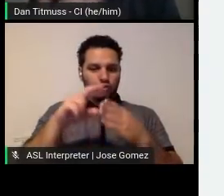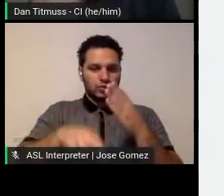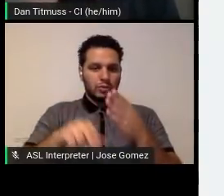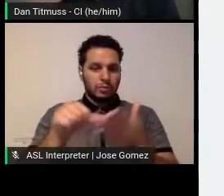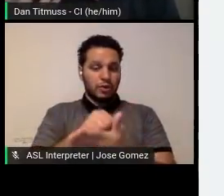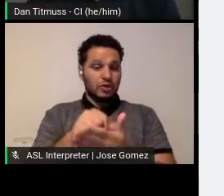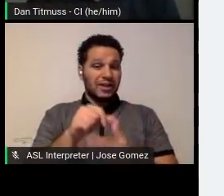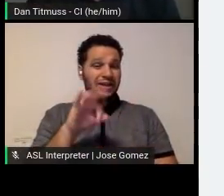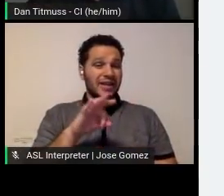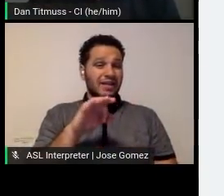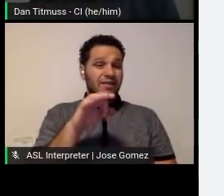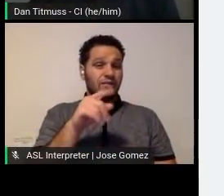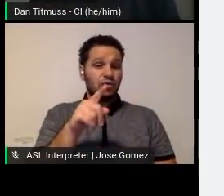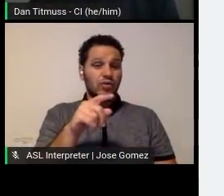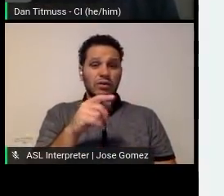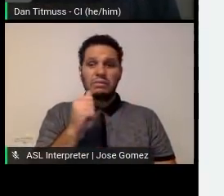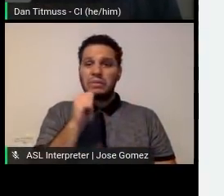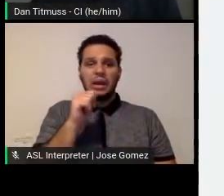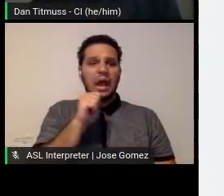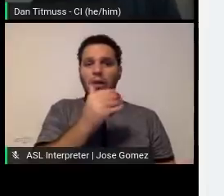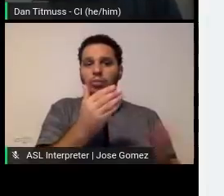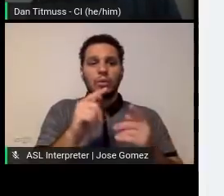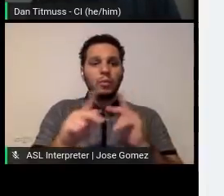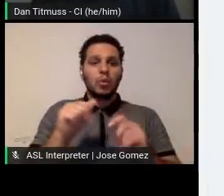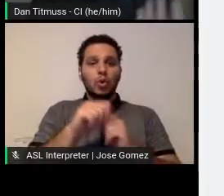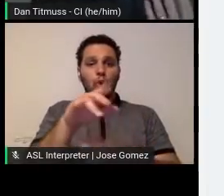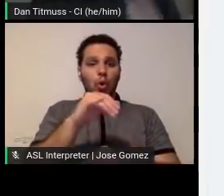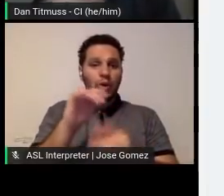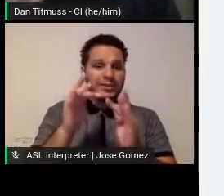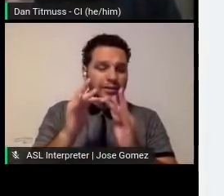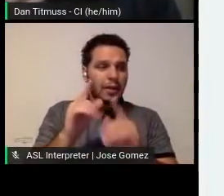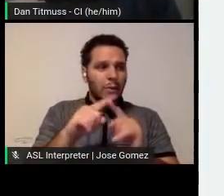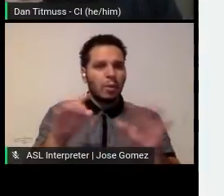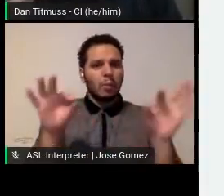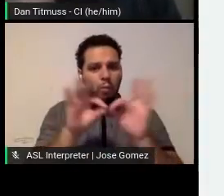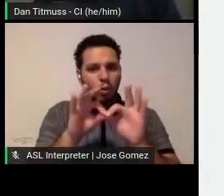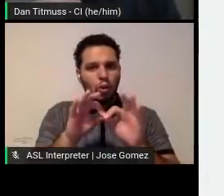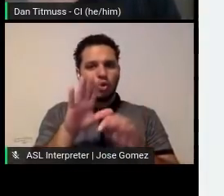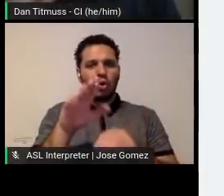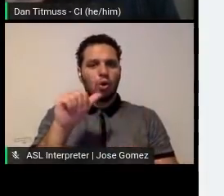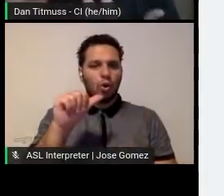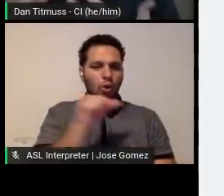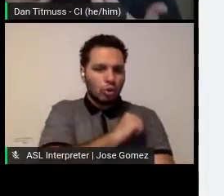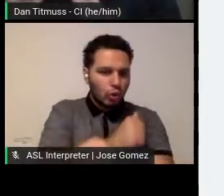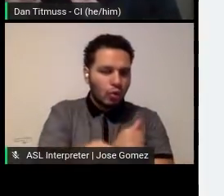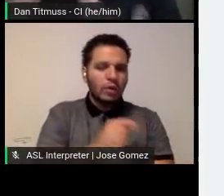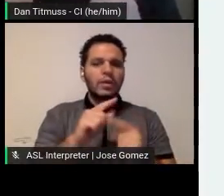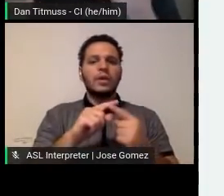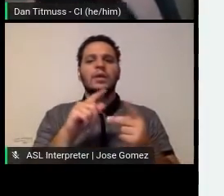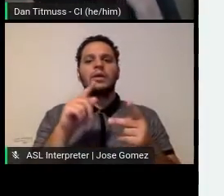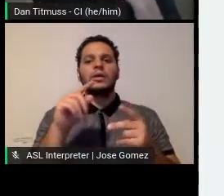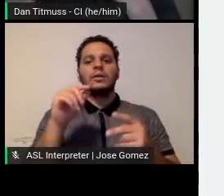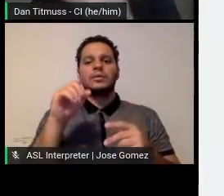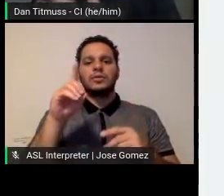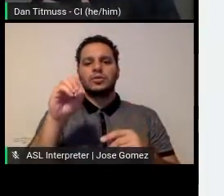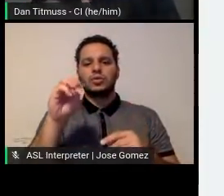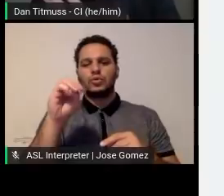aren't necessarily clicking through to your site, still an important thing. It's lending to your authority for like the domain